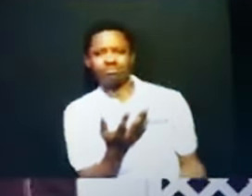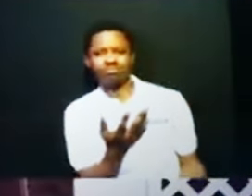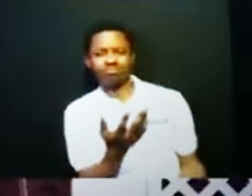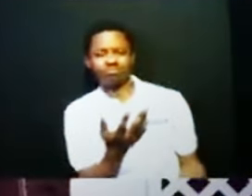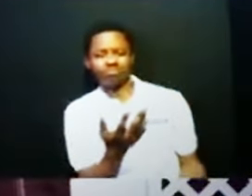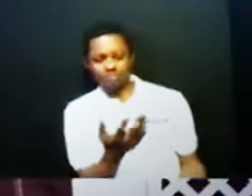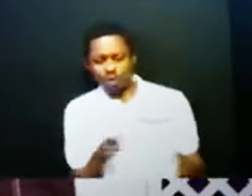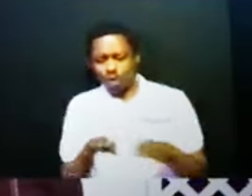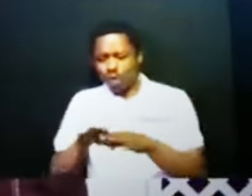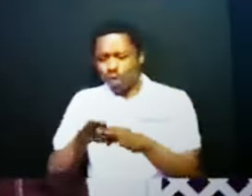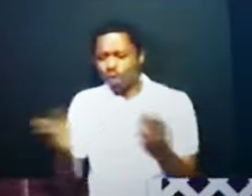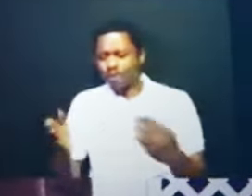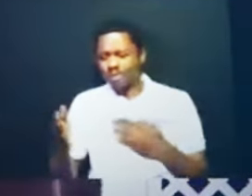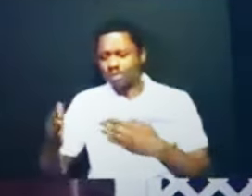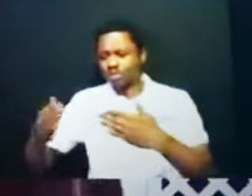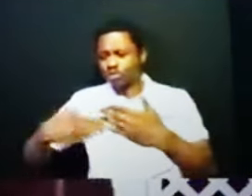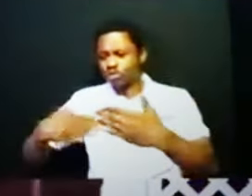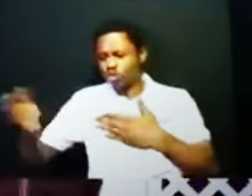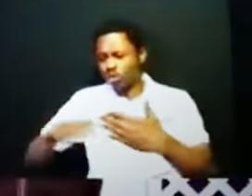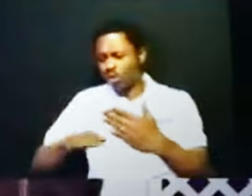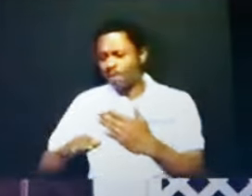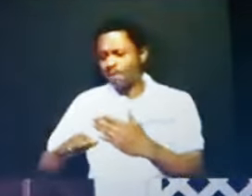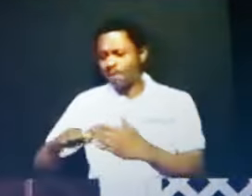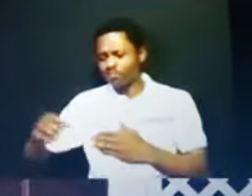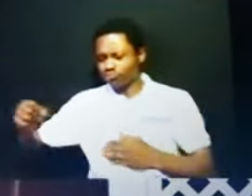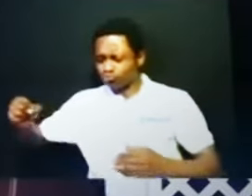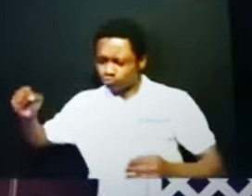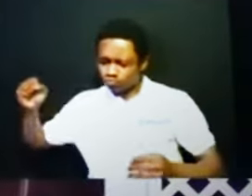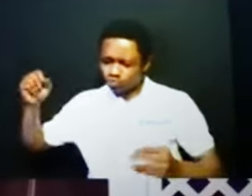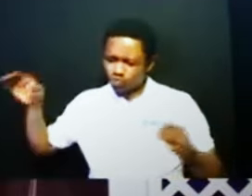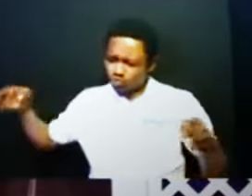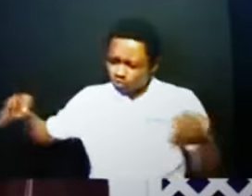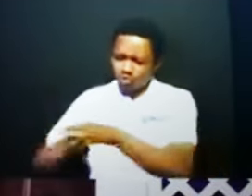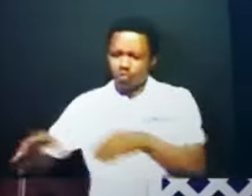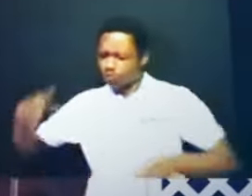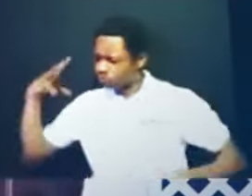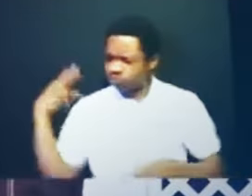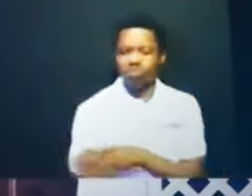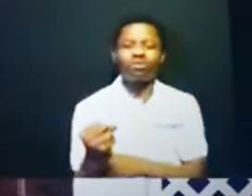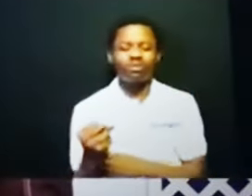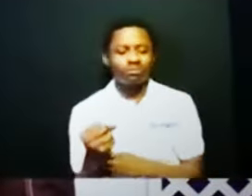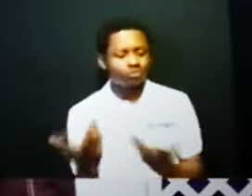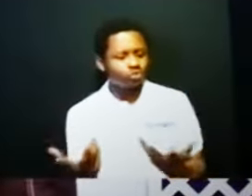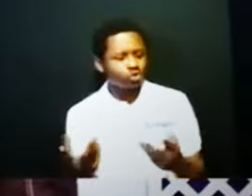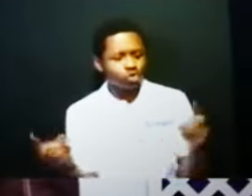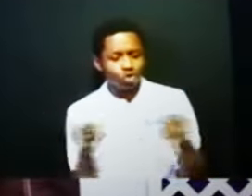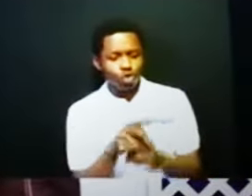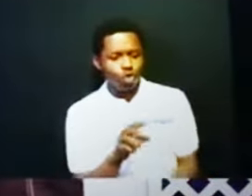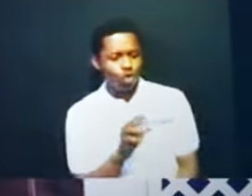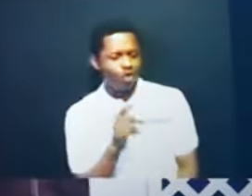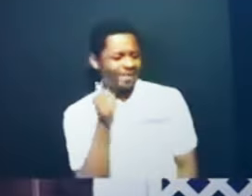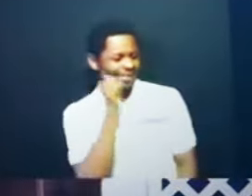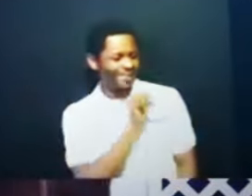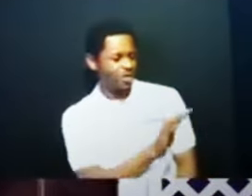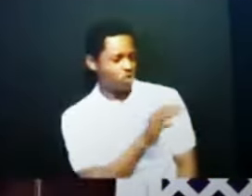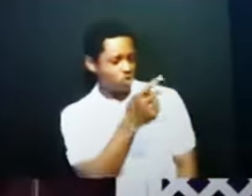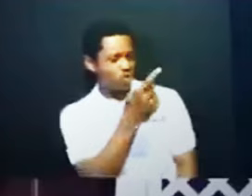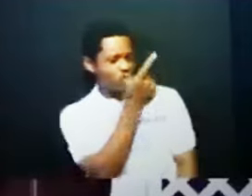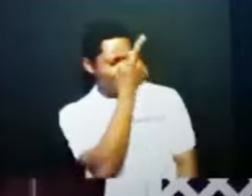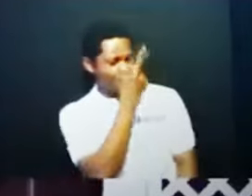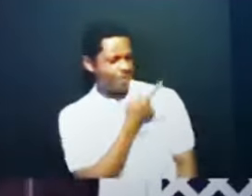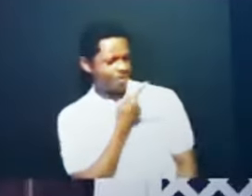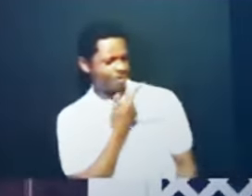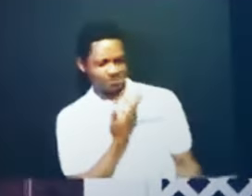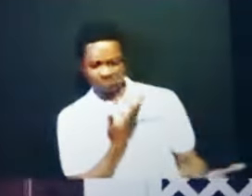she shut it behind her. Now the parents saw her shouting and then very disgusted